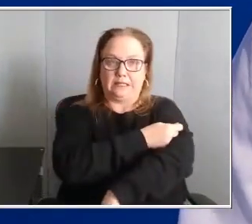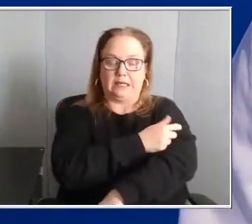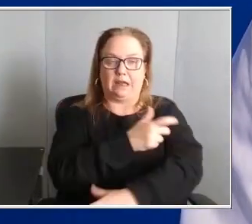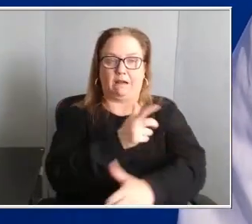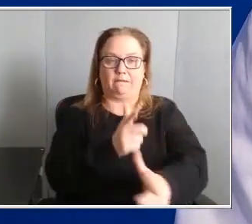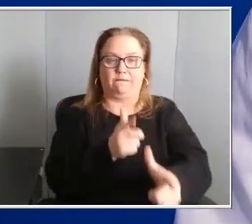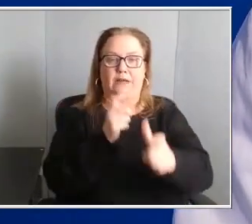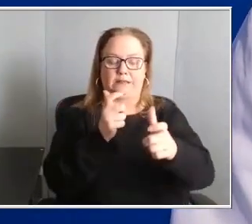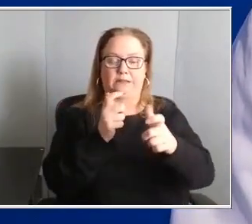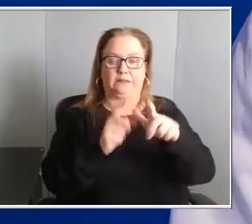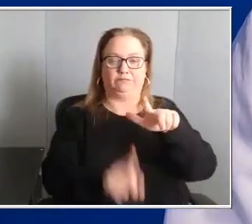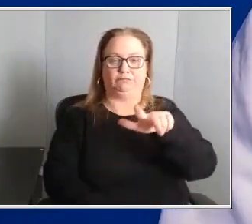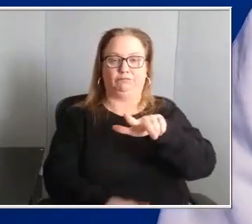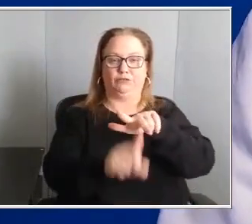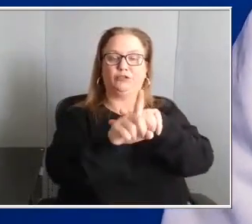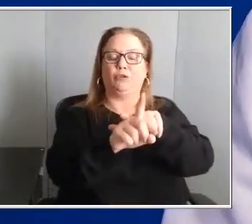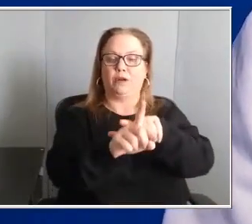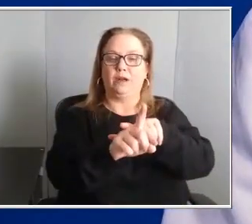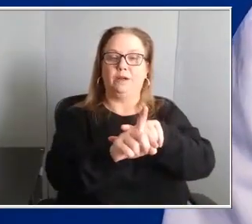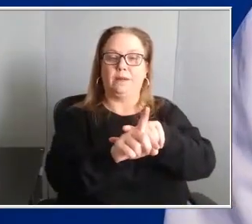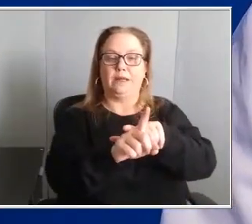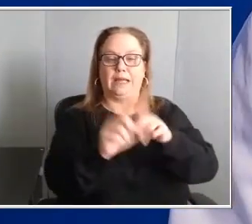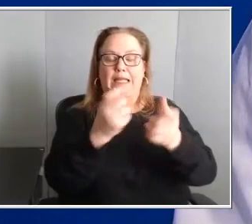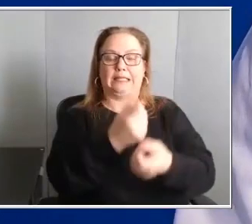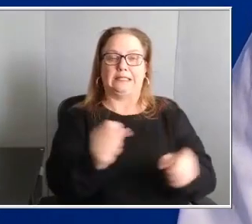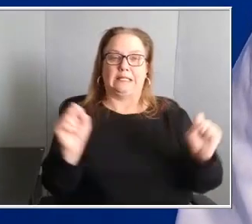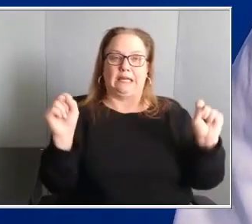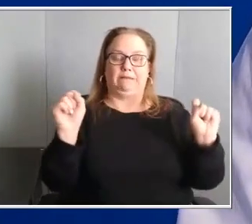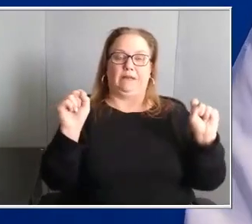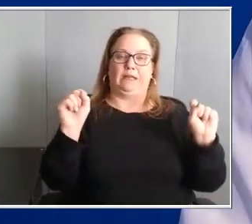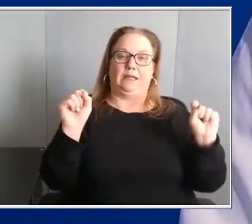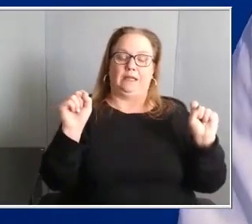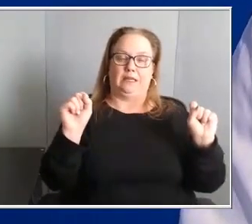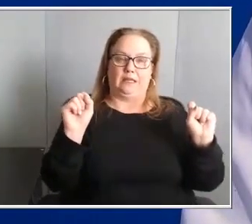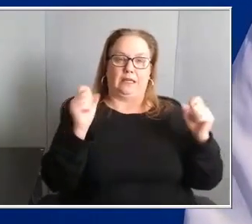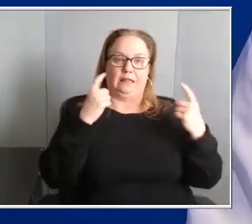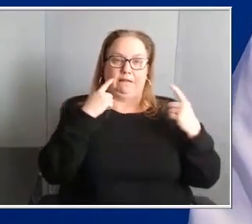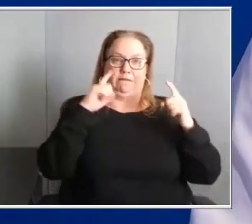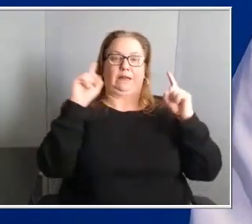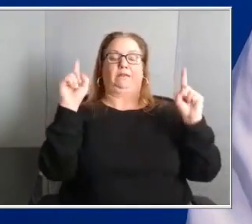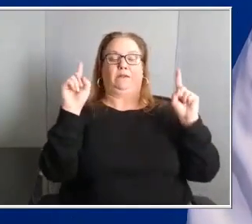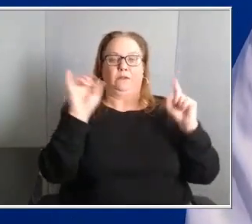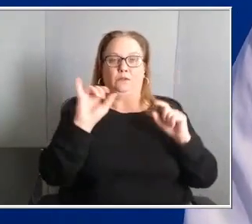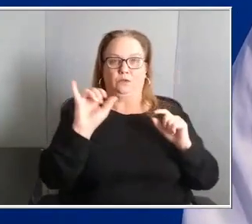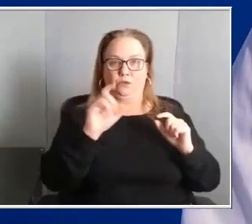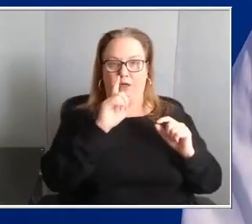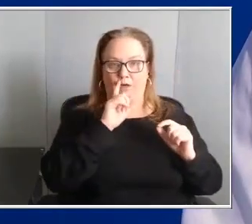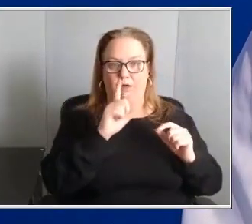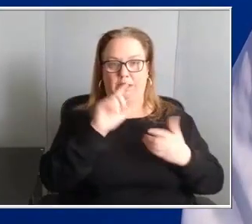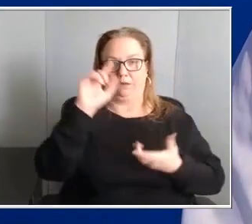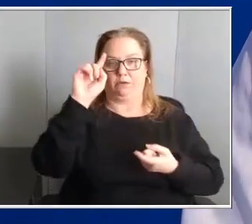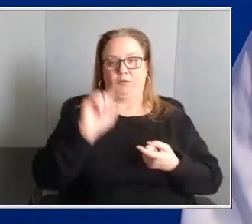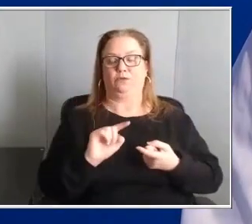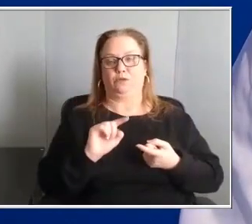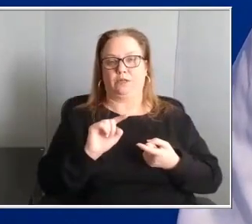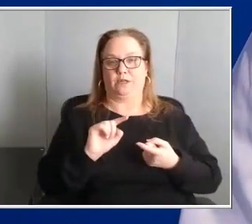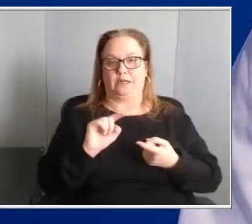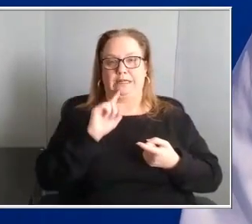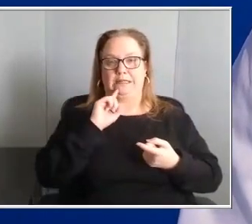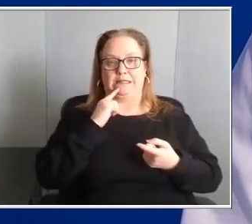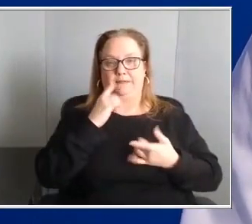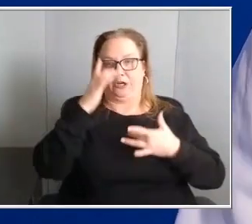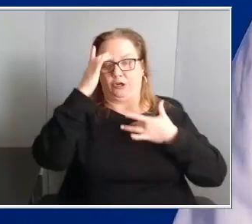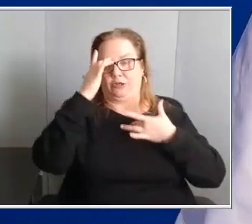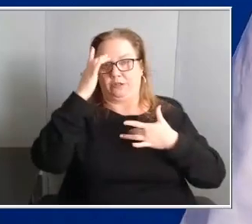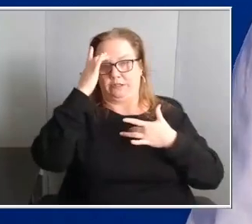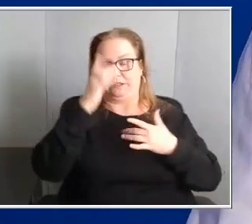was rolled out, the safety of it, and of course the effectiveness of it at really reducing severe illness, especially